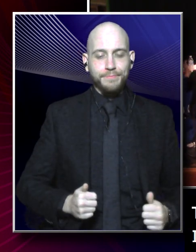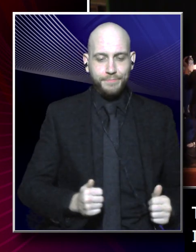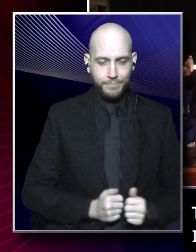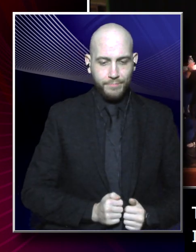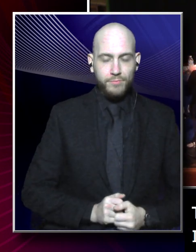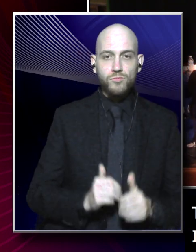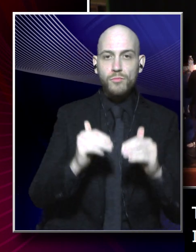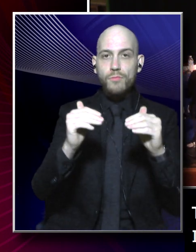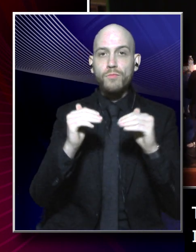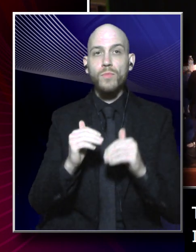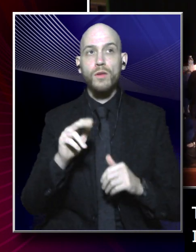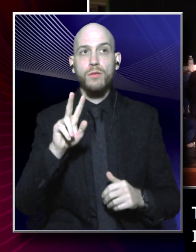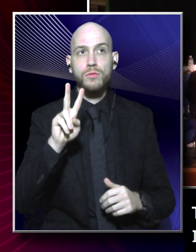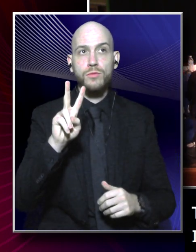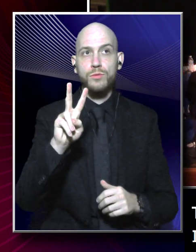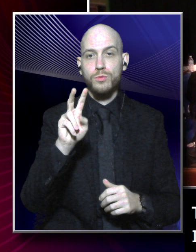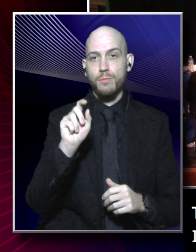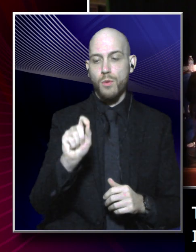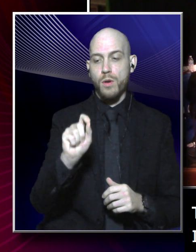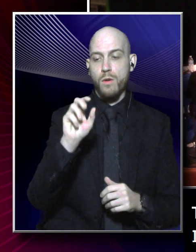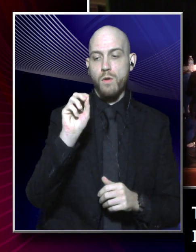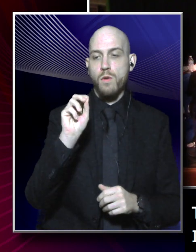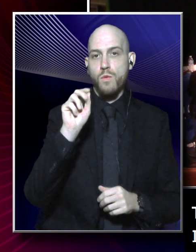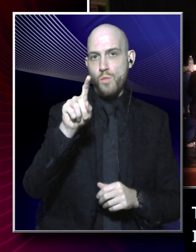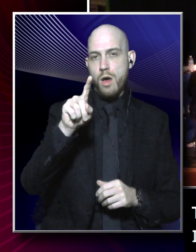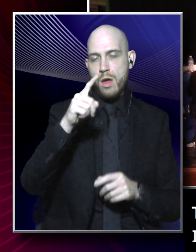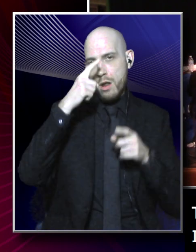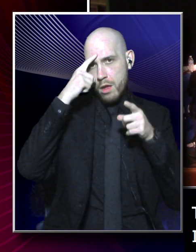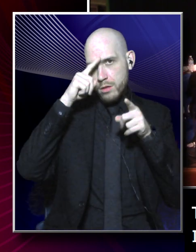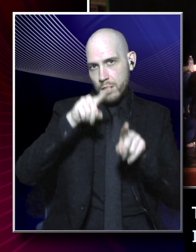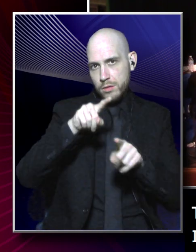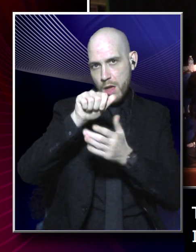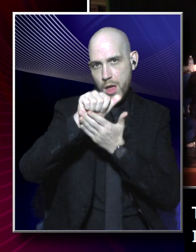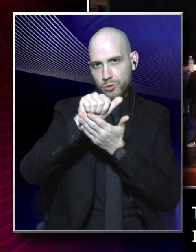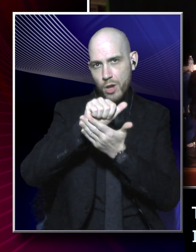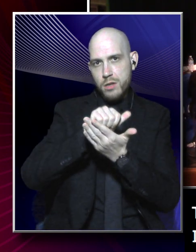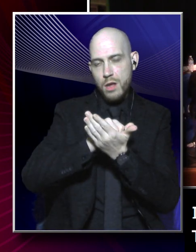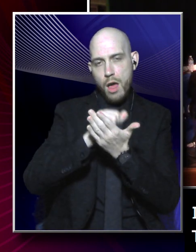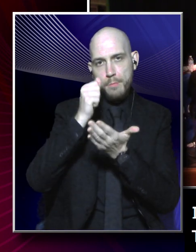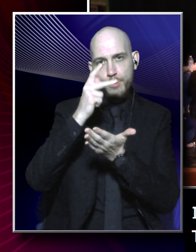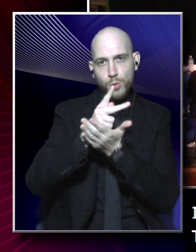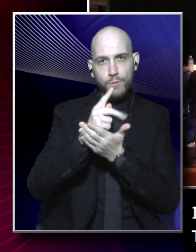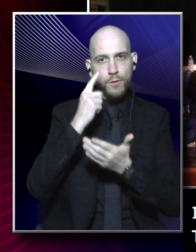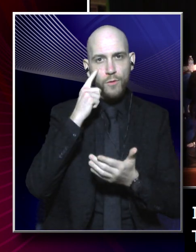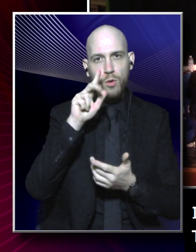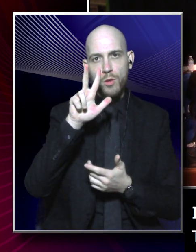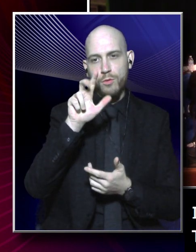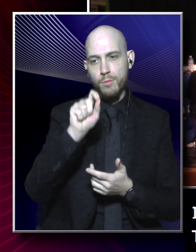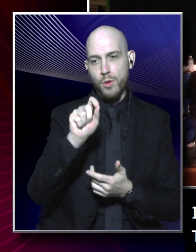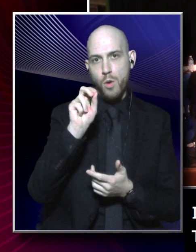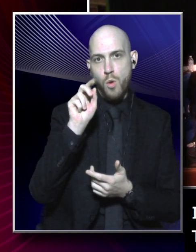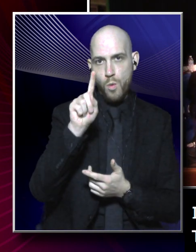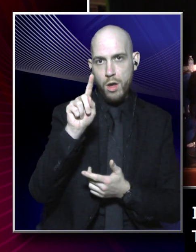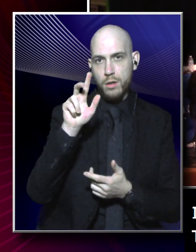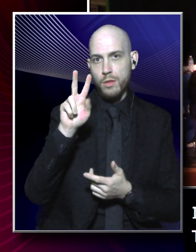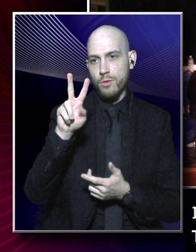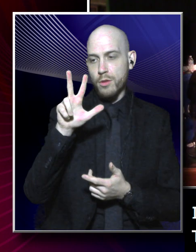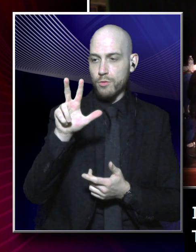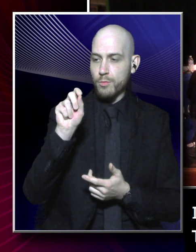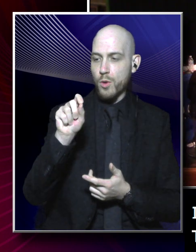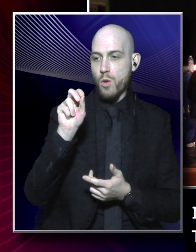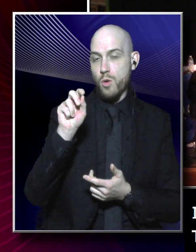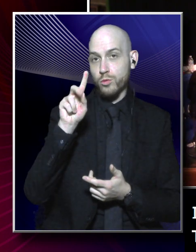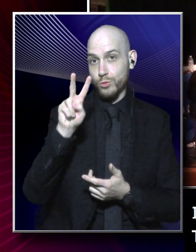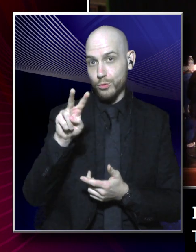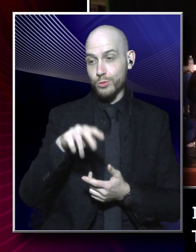is 2.01, consent agenda items, approval of the consent of 3.01, 3.02, 6.01,